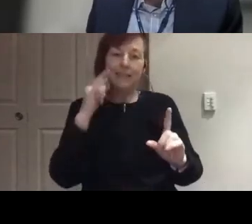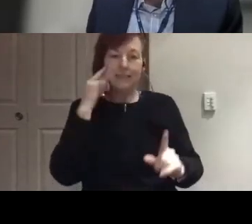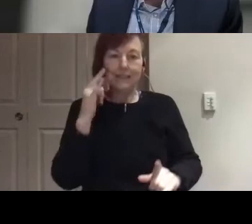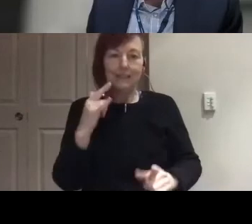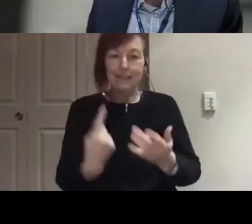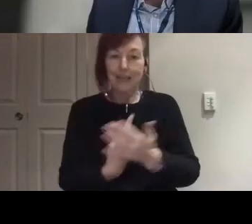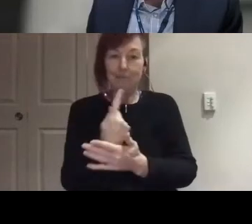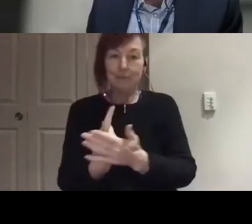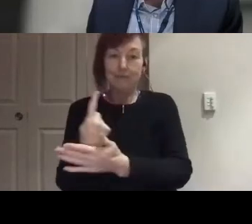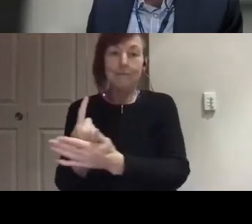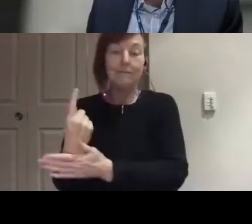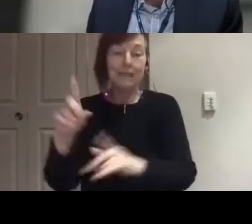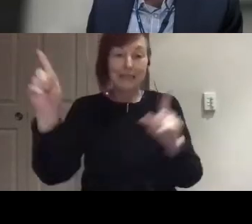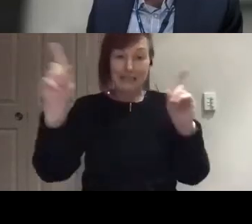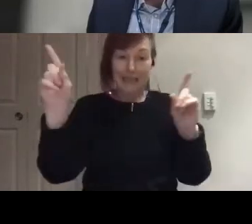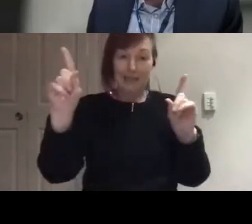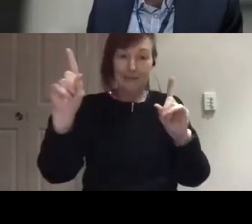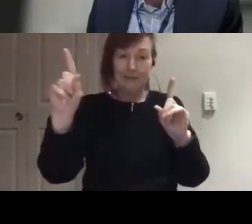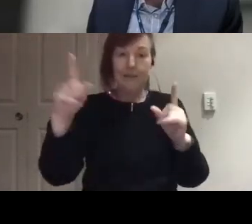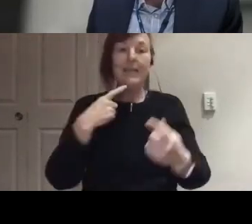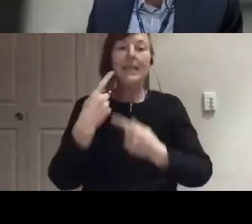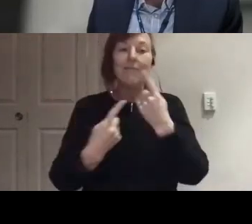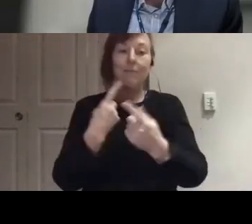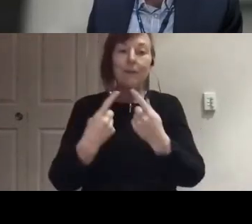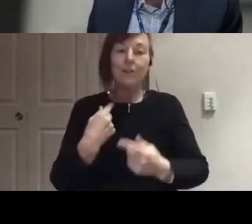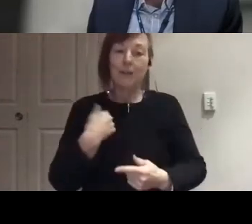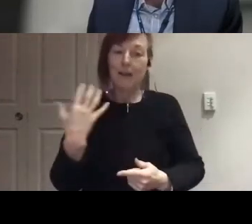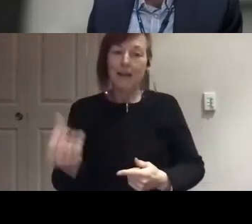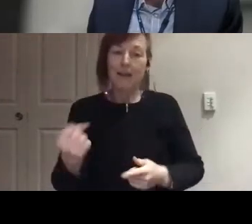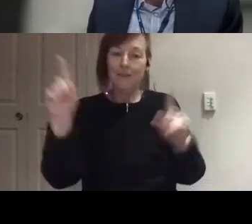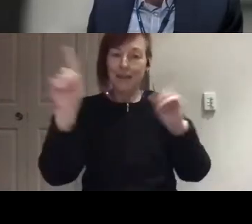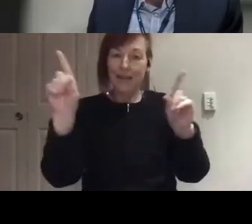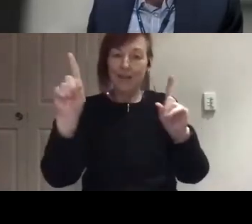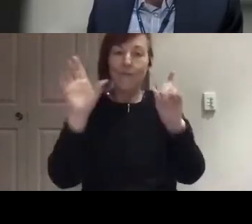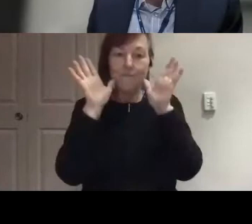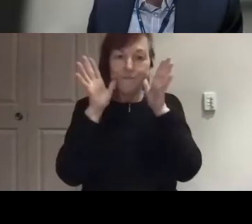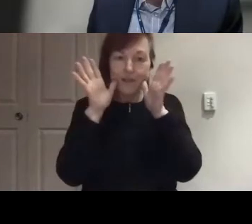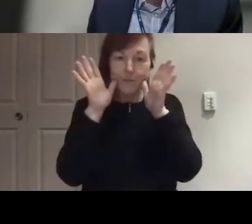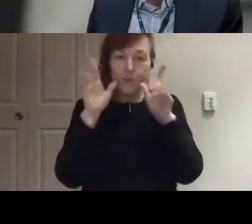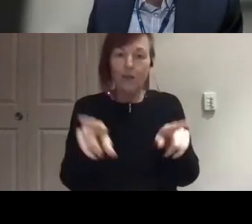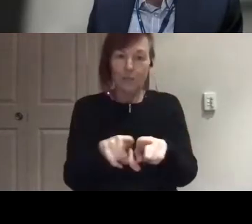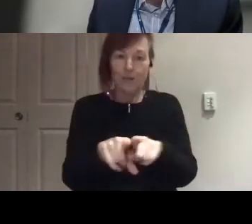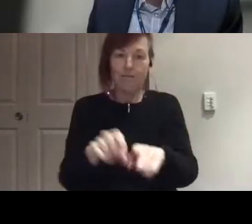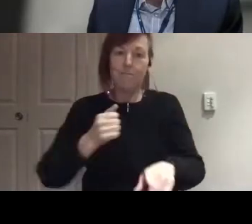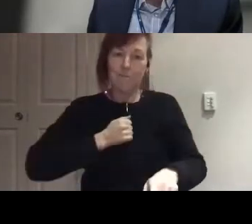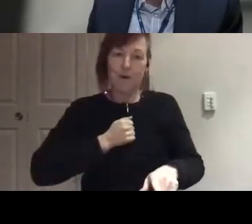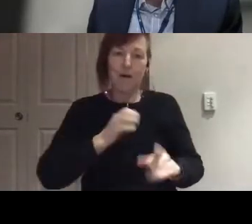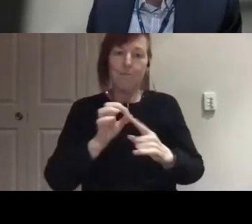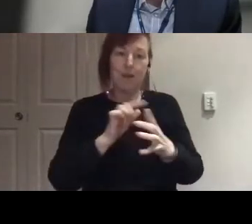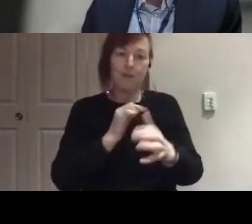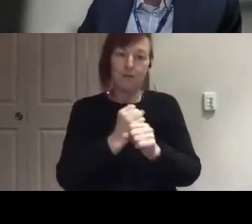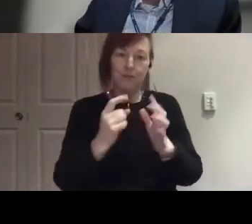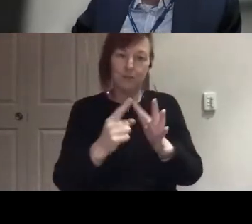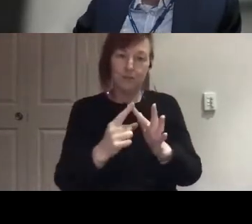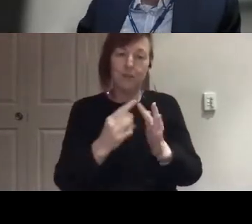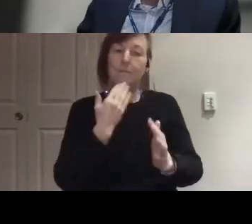now is available on my Facebook page and also the GV Health Facebook page. So please follow those